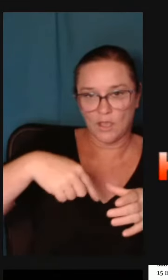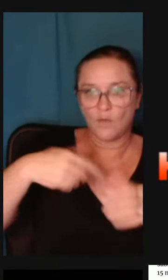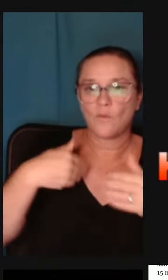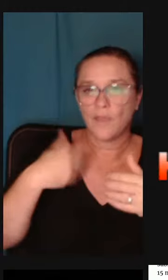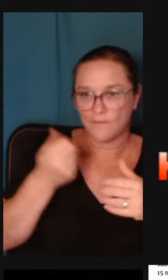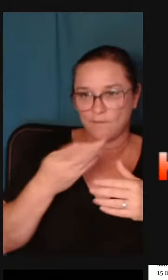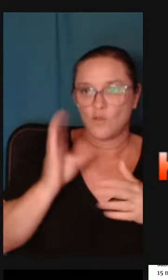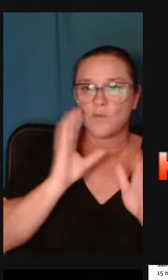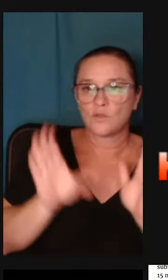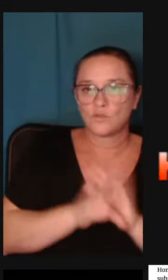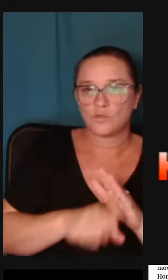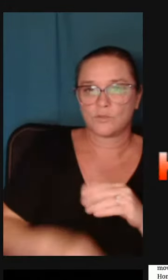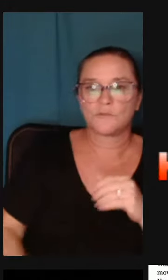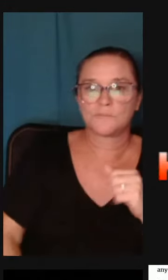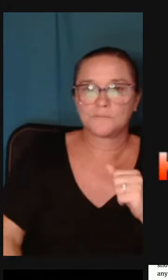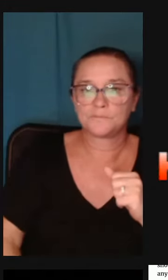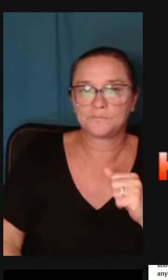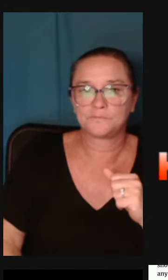of that as well.